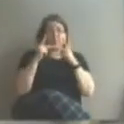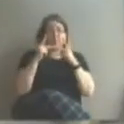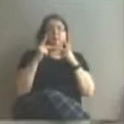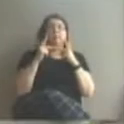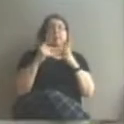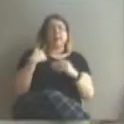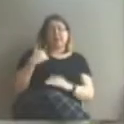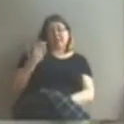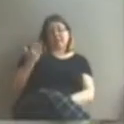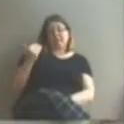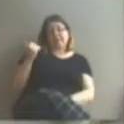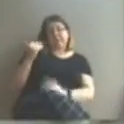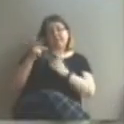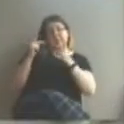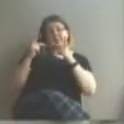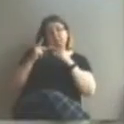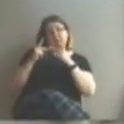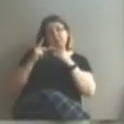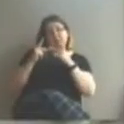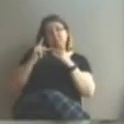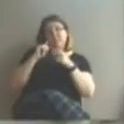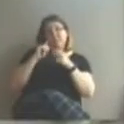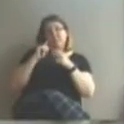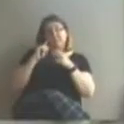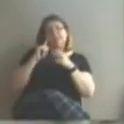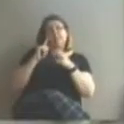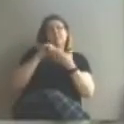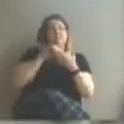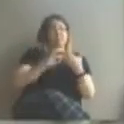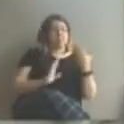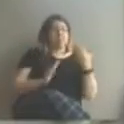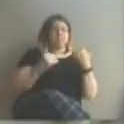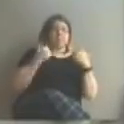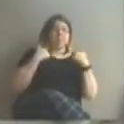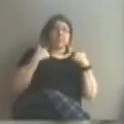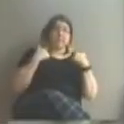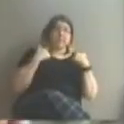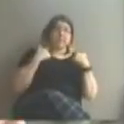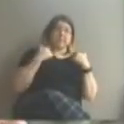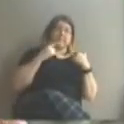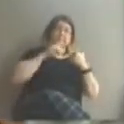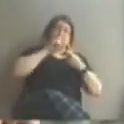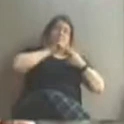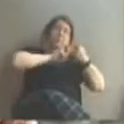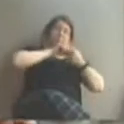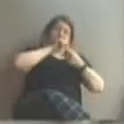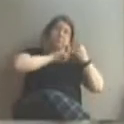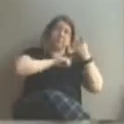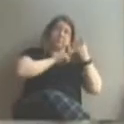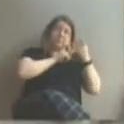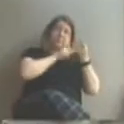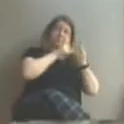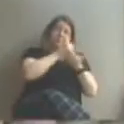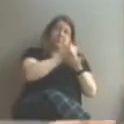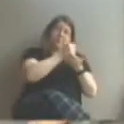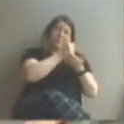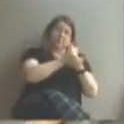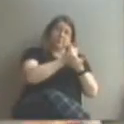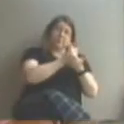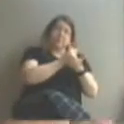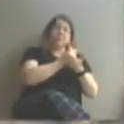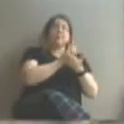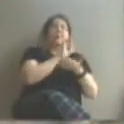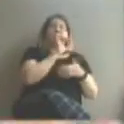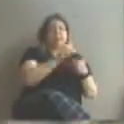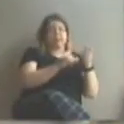have 15 positions that are for, we have students who have need one-on-one assistance and their assistant